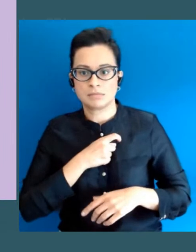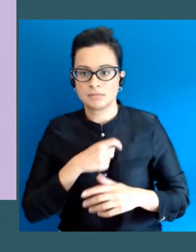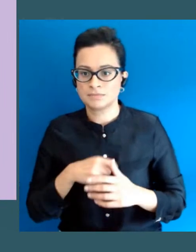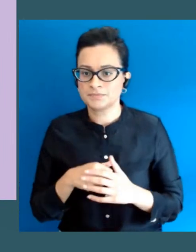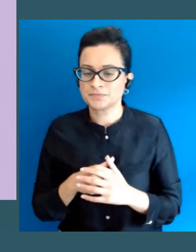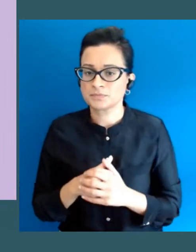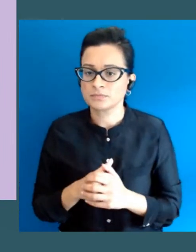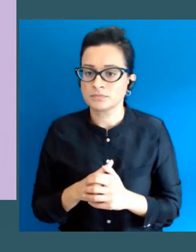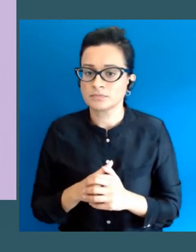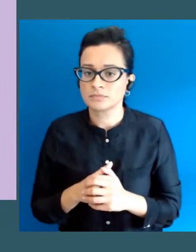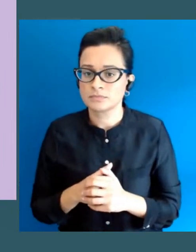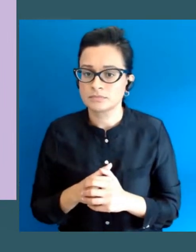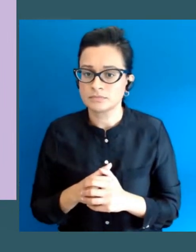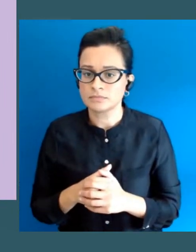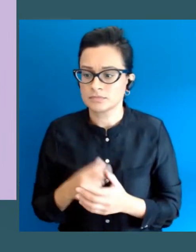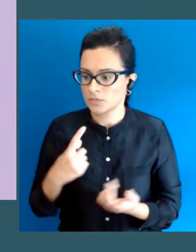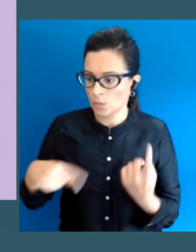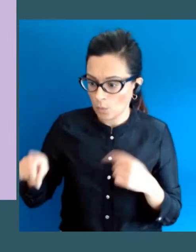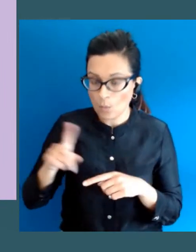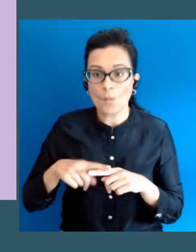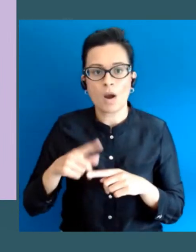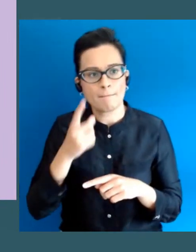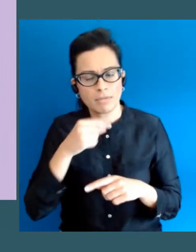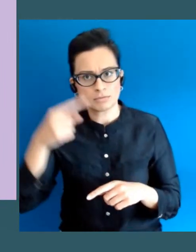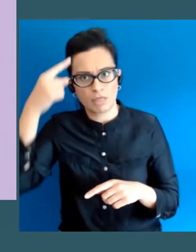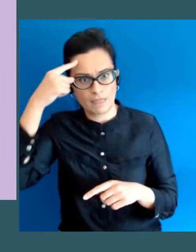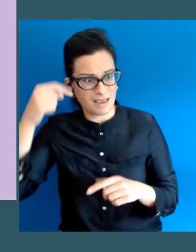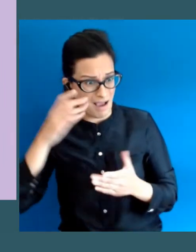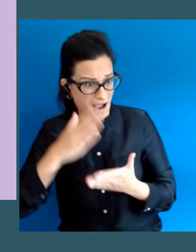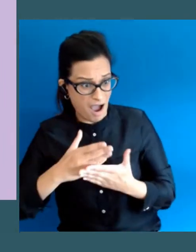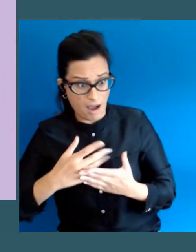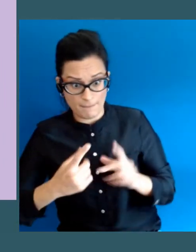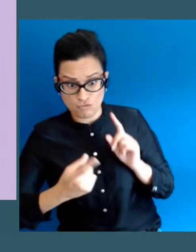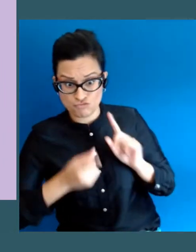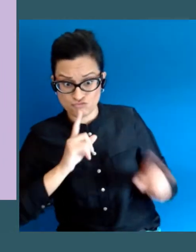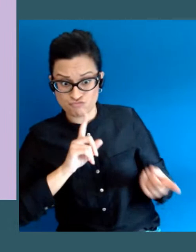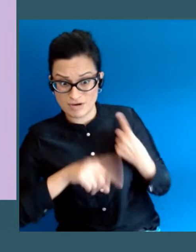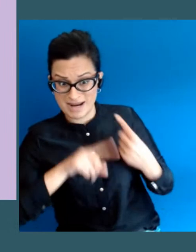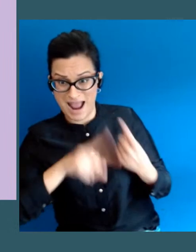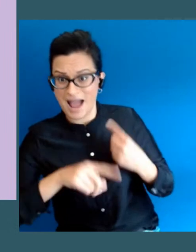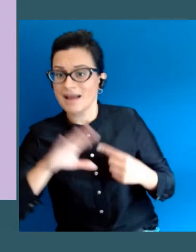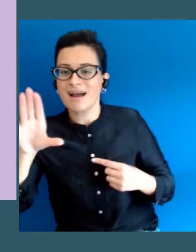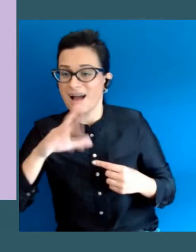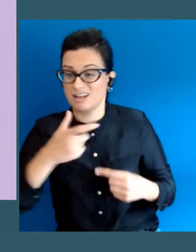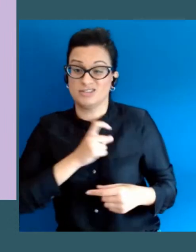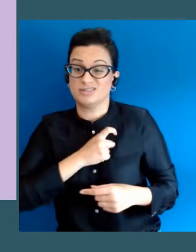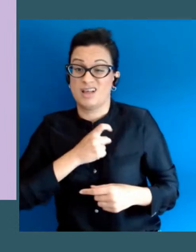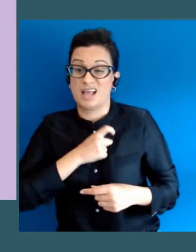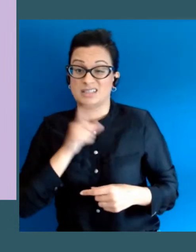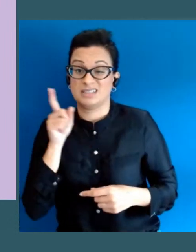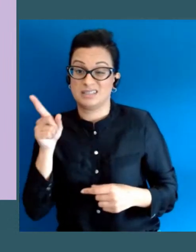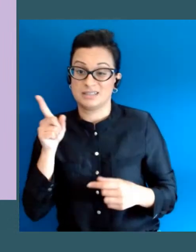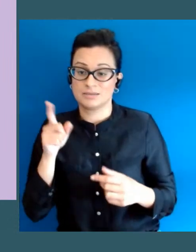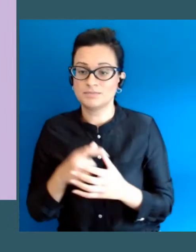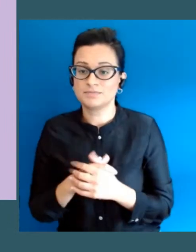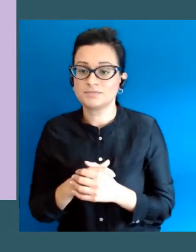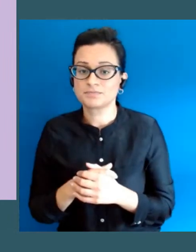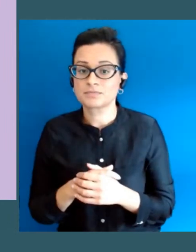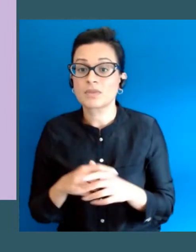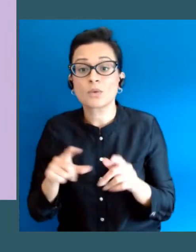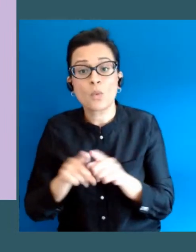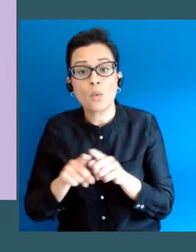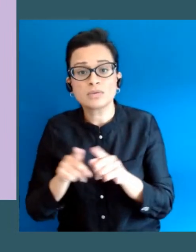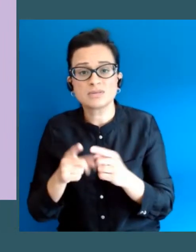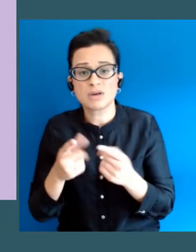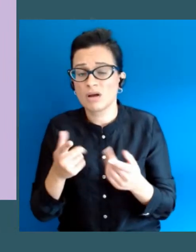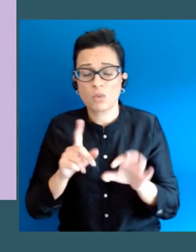making us potentially think that we're having an allergic reaction, as per previous slide. And it can lead to impaired quality of